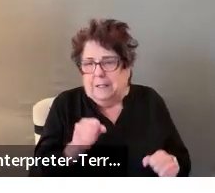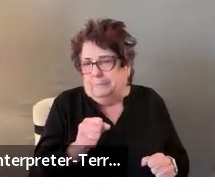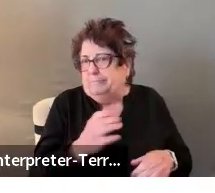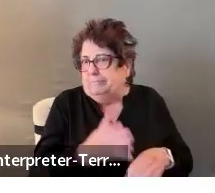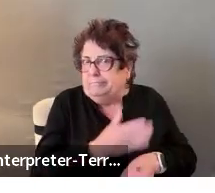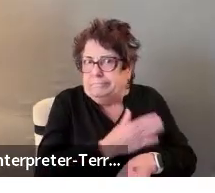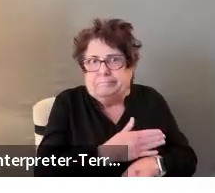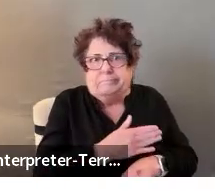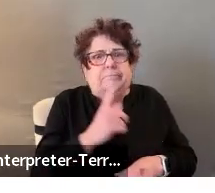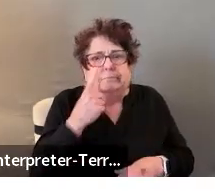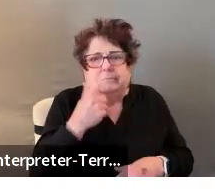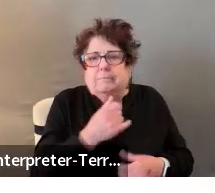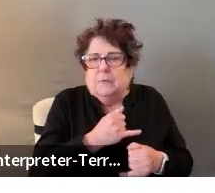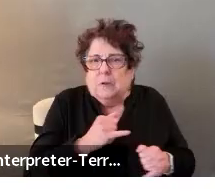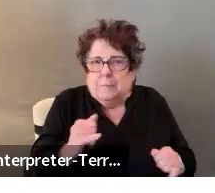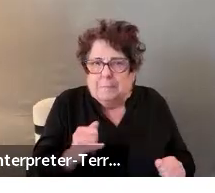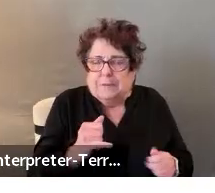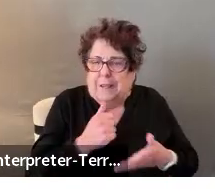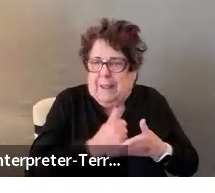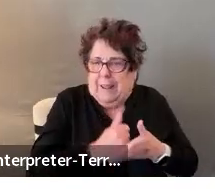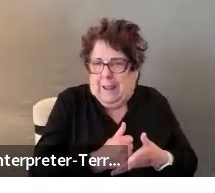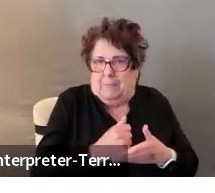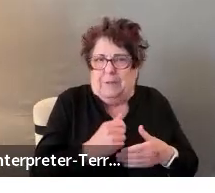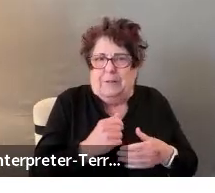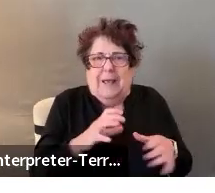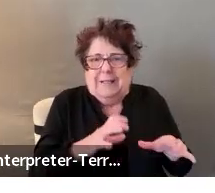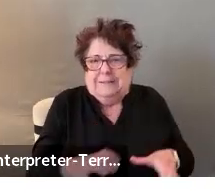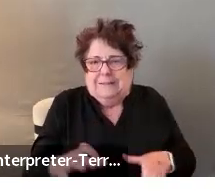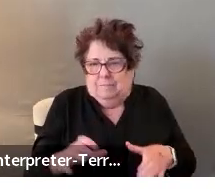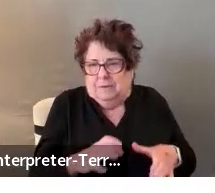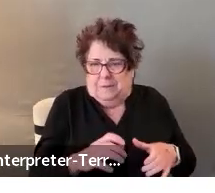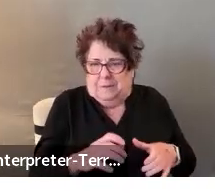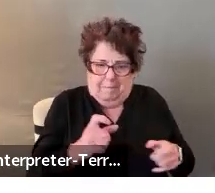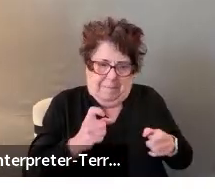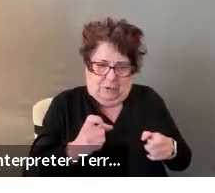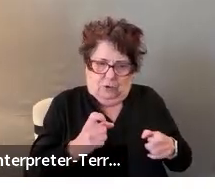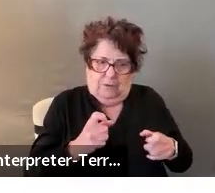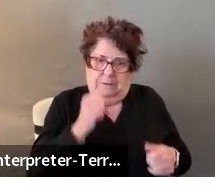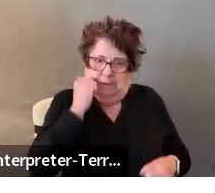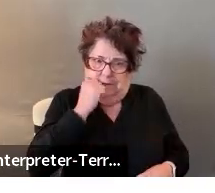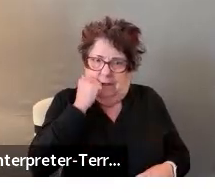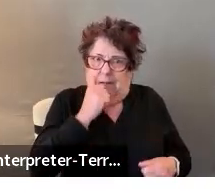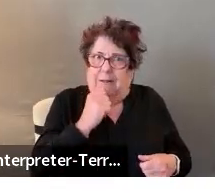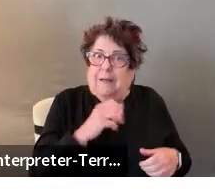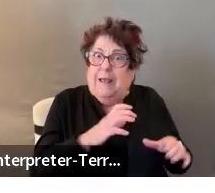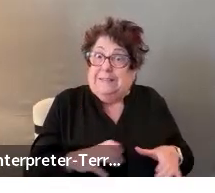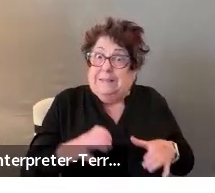with activities, managing daily routines independently can become easier.